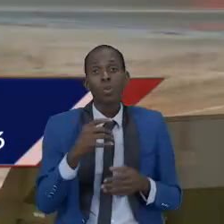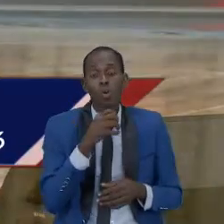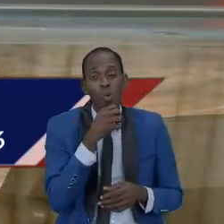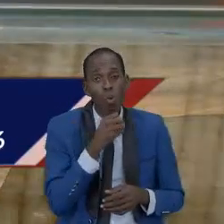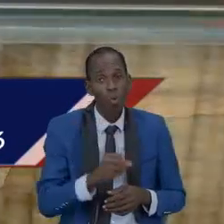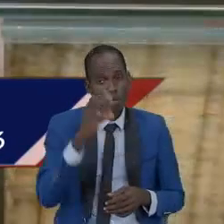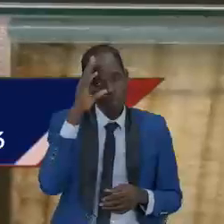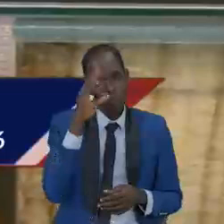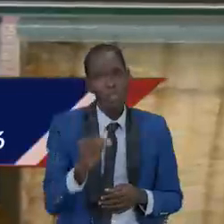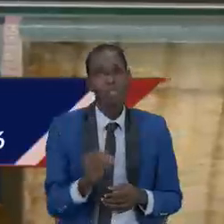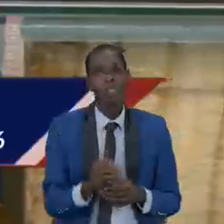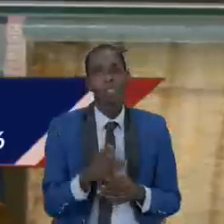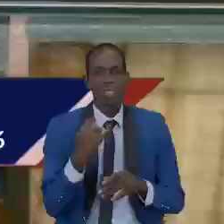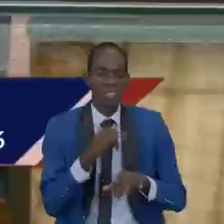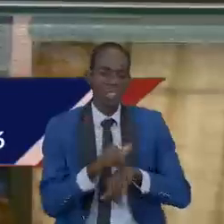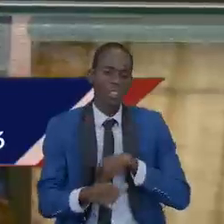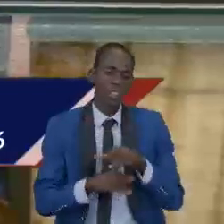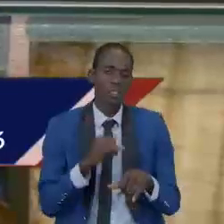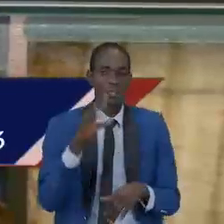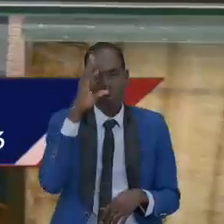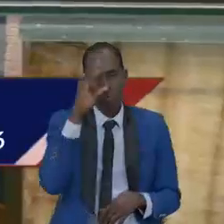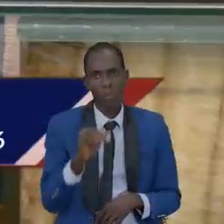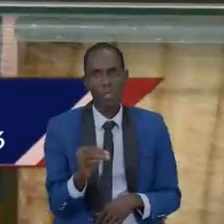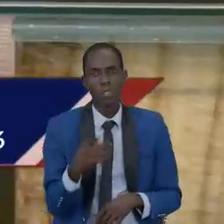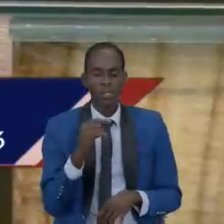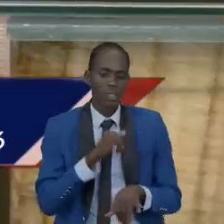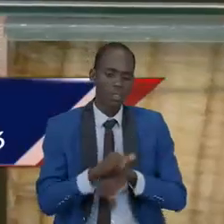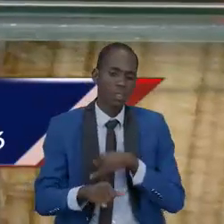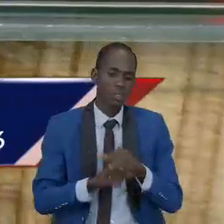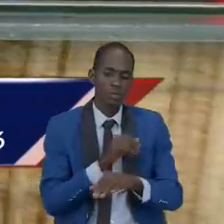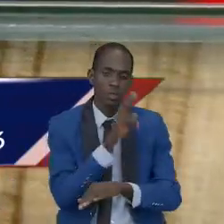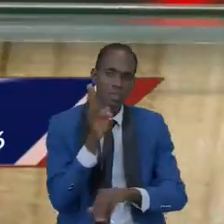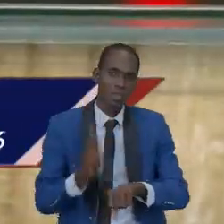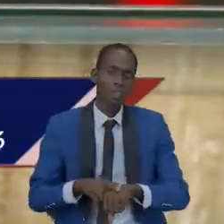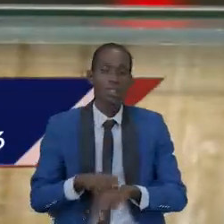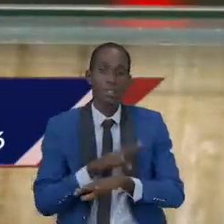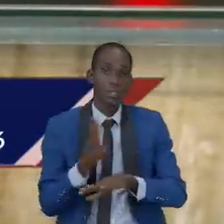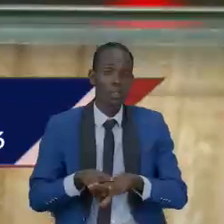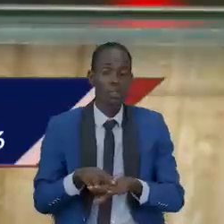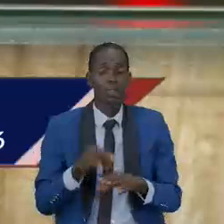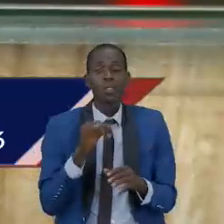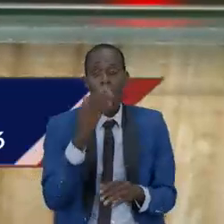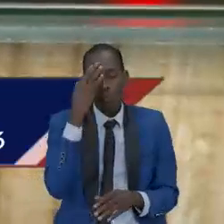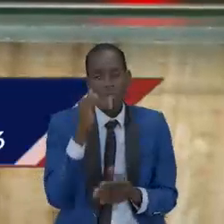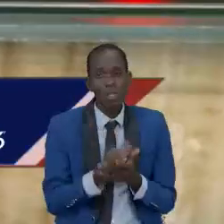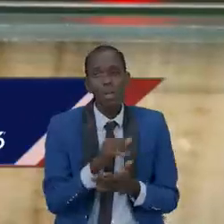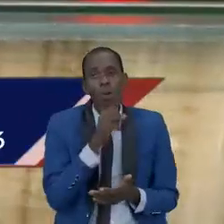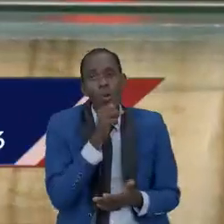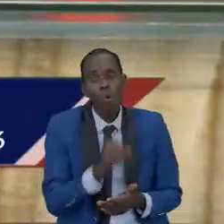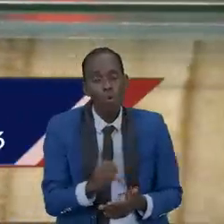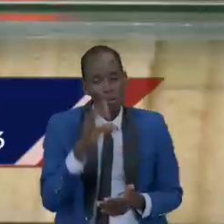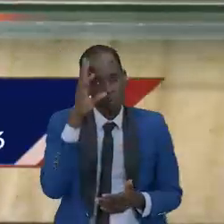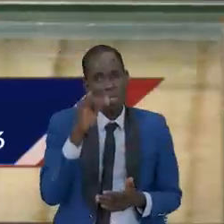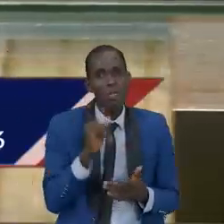depraved man, deceptive man, deceptive nature in us, that old man, old